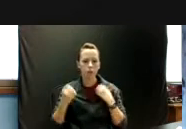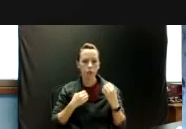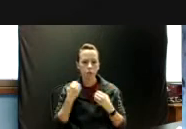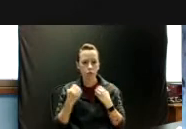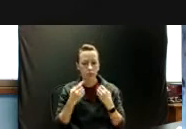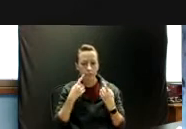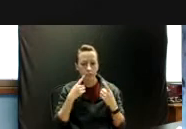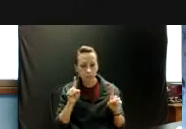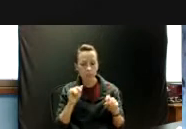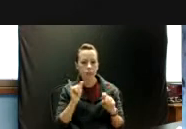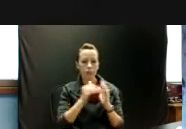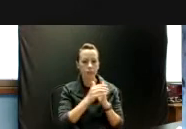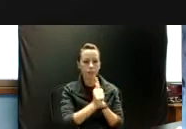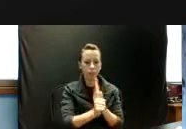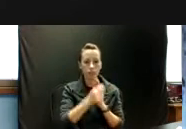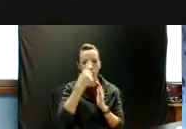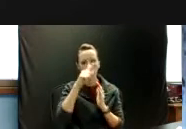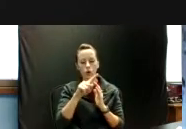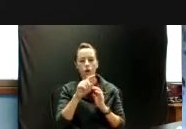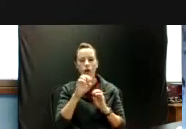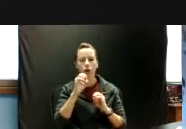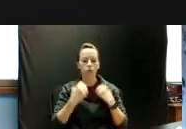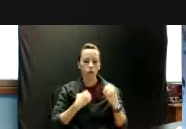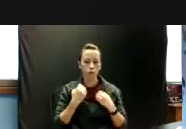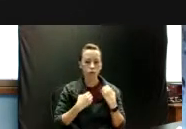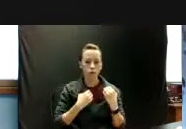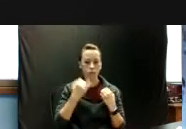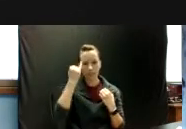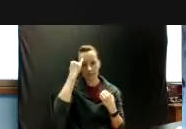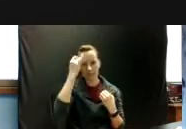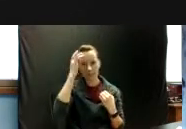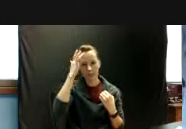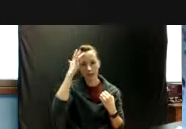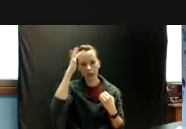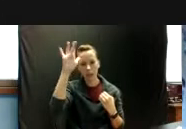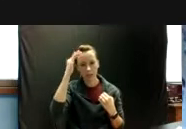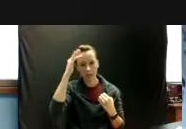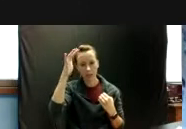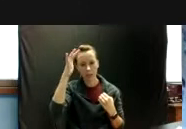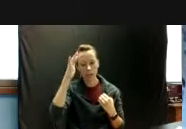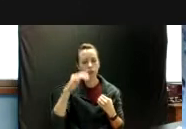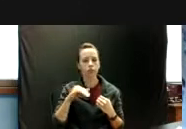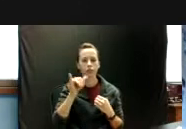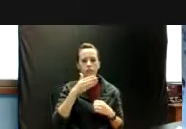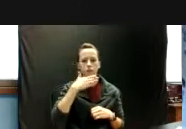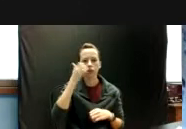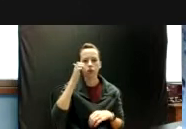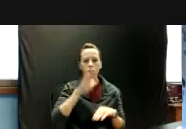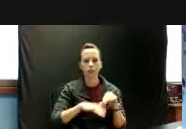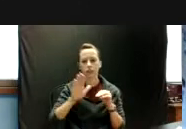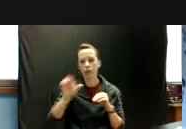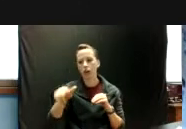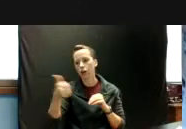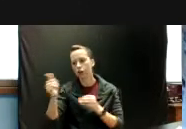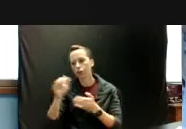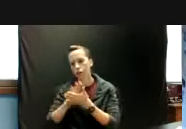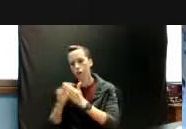as emotional intelligence, do better at school than their less skilled peers. This was measured by thousands and thousands